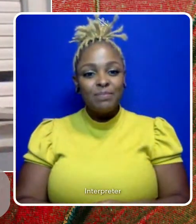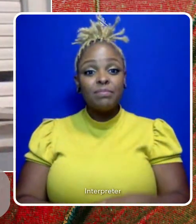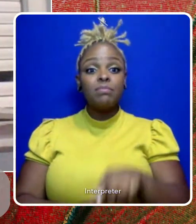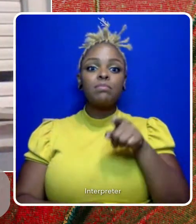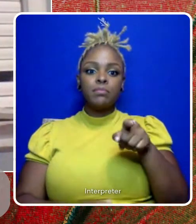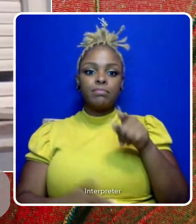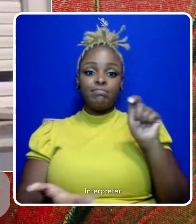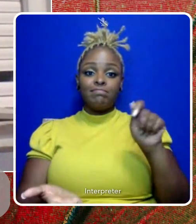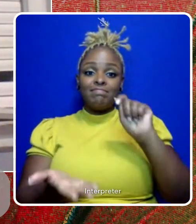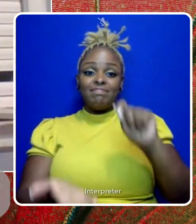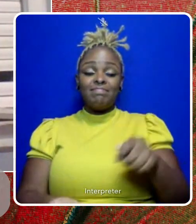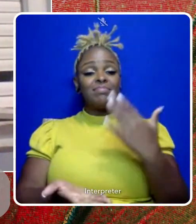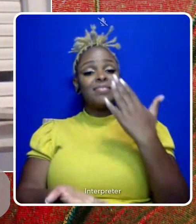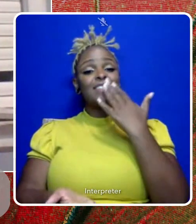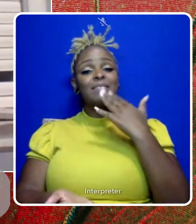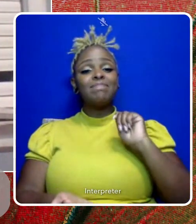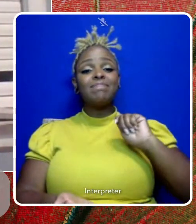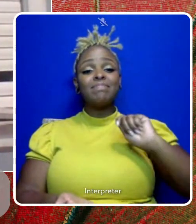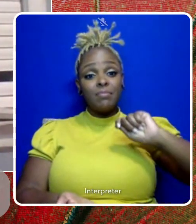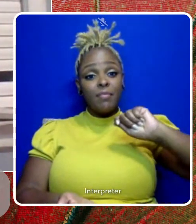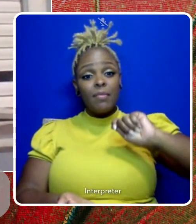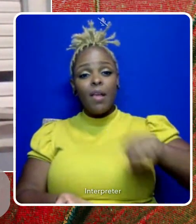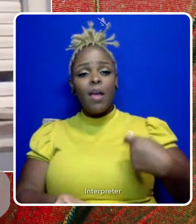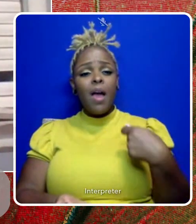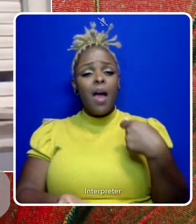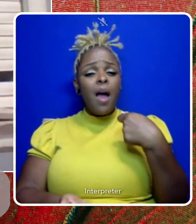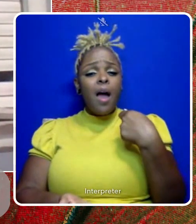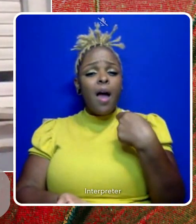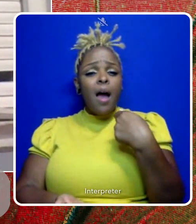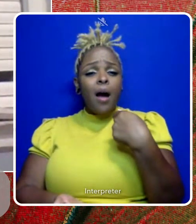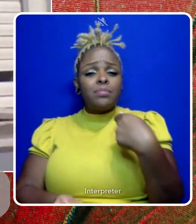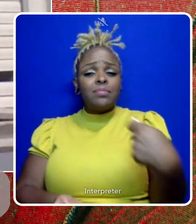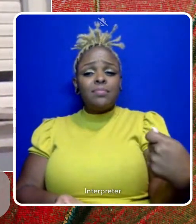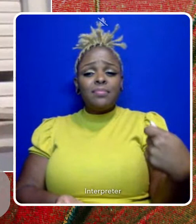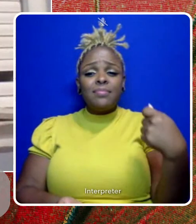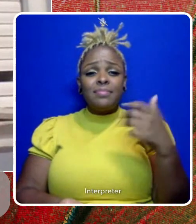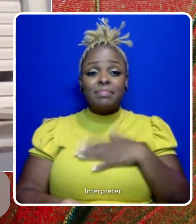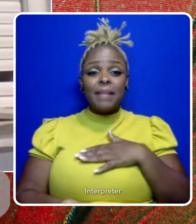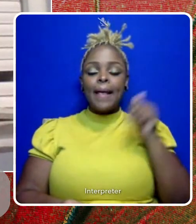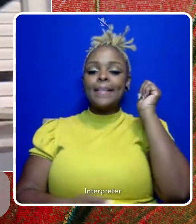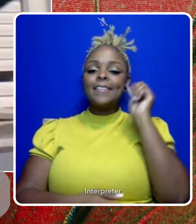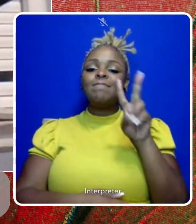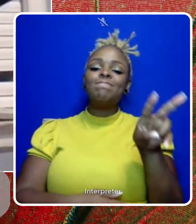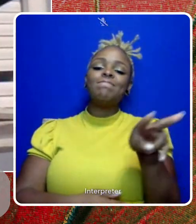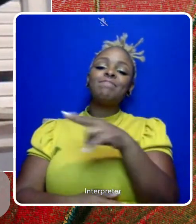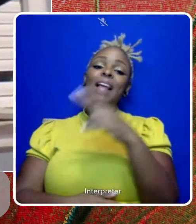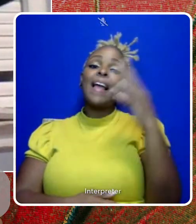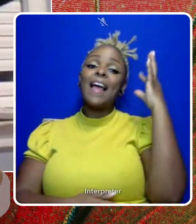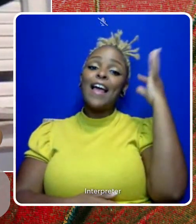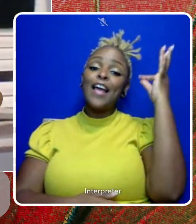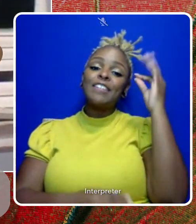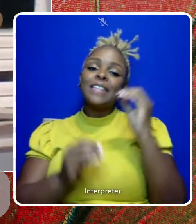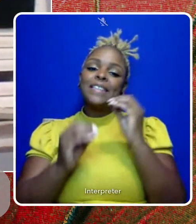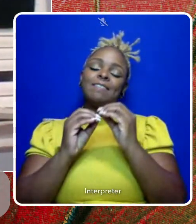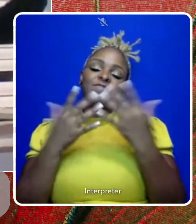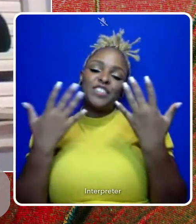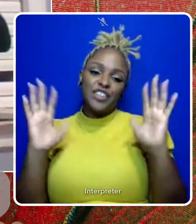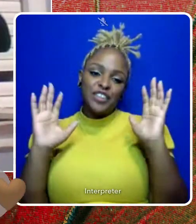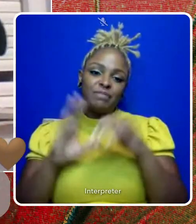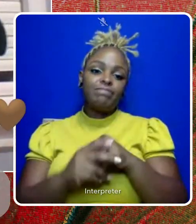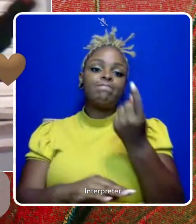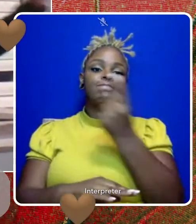Now, my aunt fixes her own hair, lifting it under a head wrap,